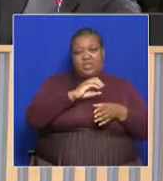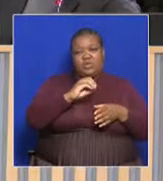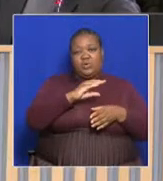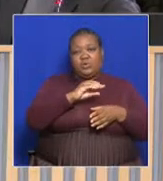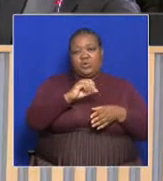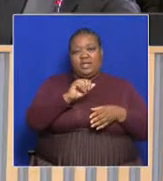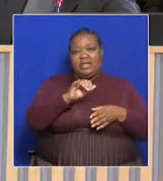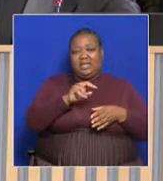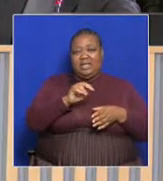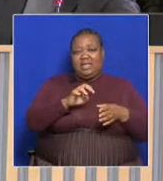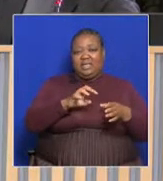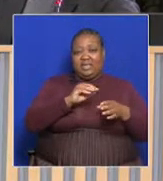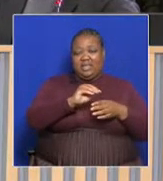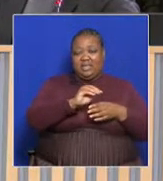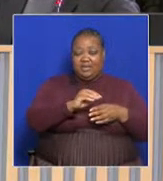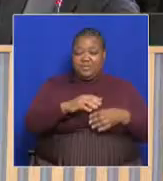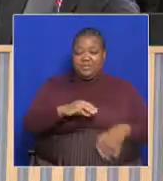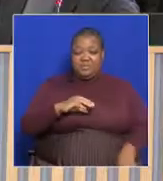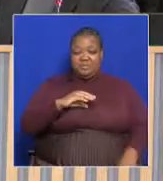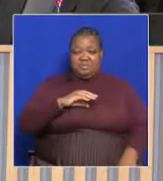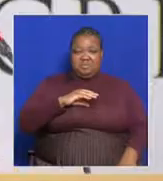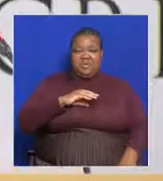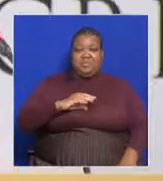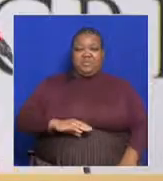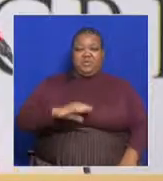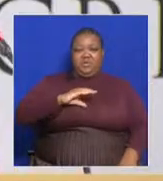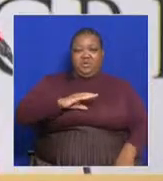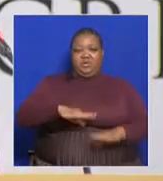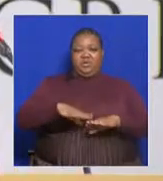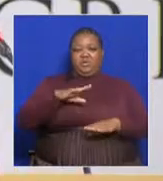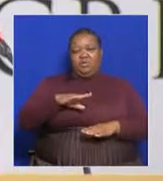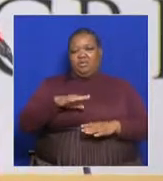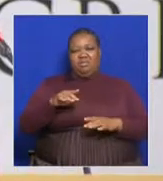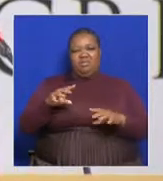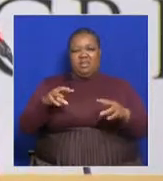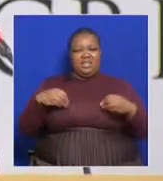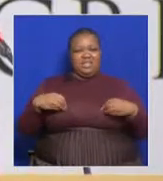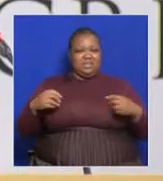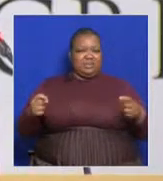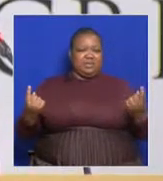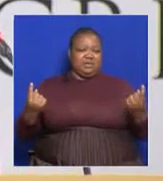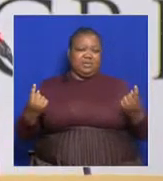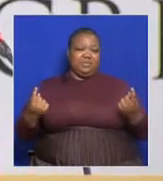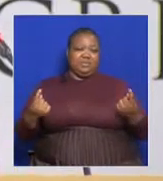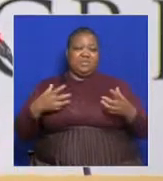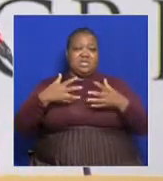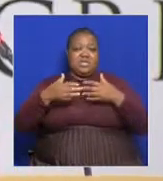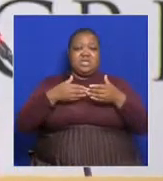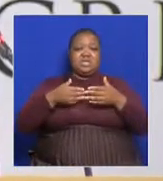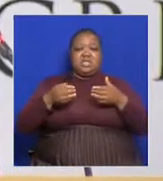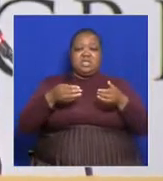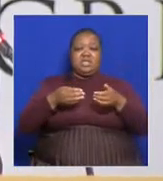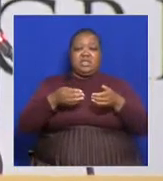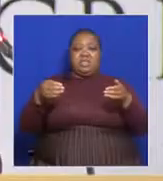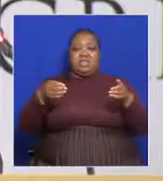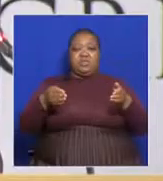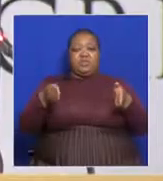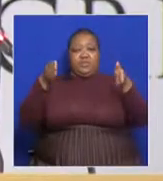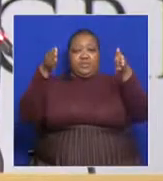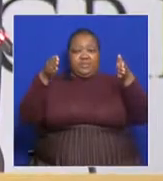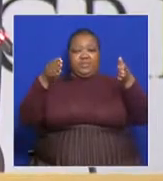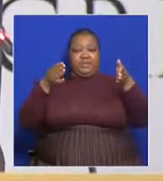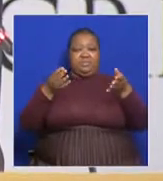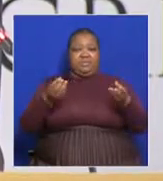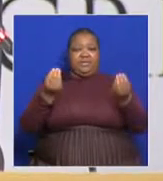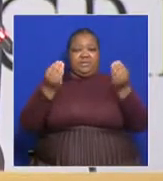decision was based on that, that cannot fly. Commissioner, any container bust, even if you get, if you get 5 kilos, 5